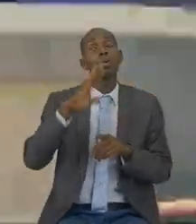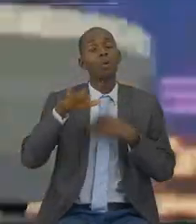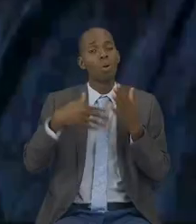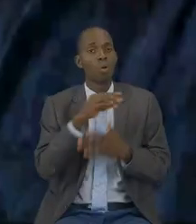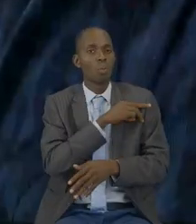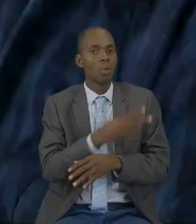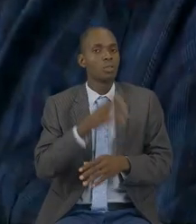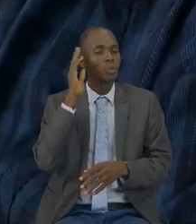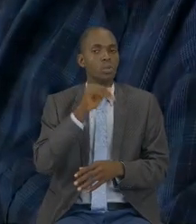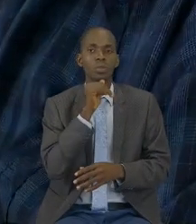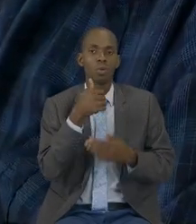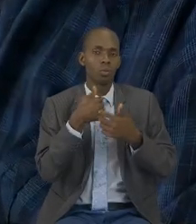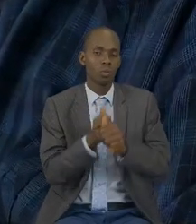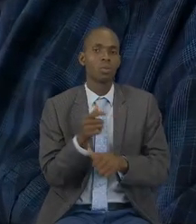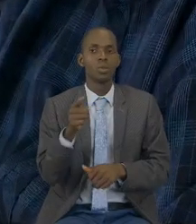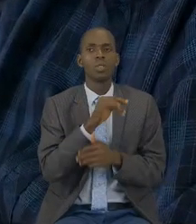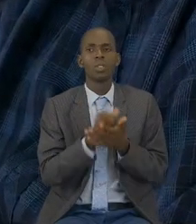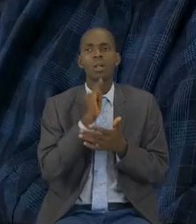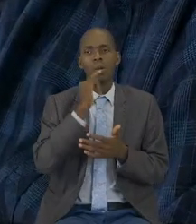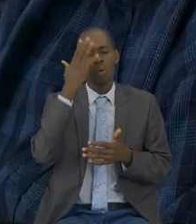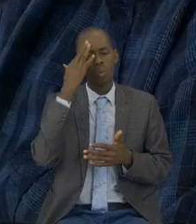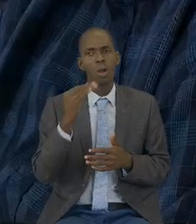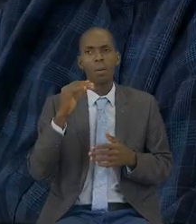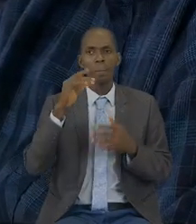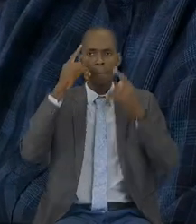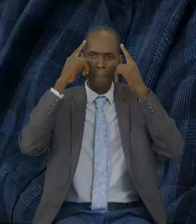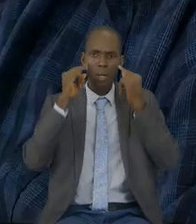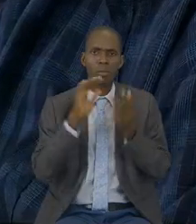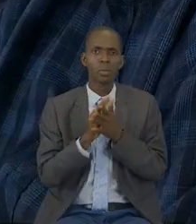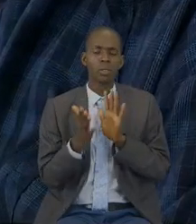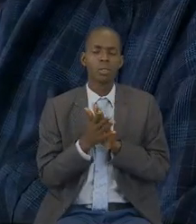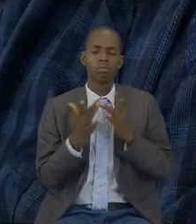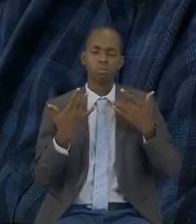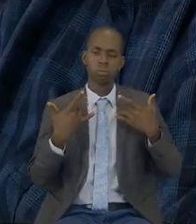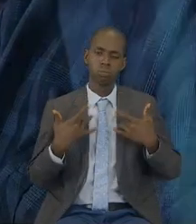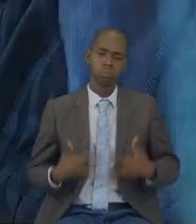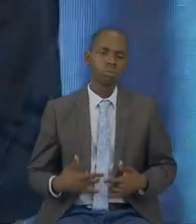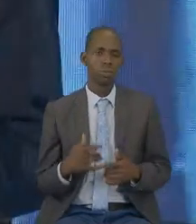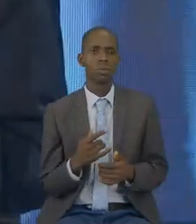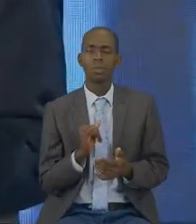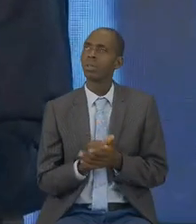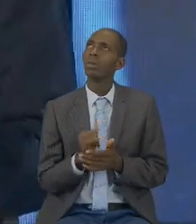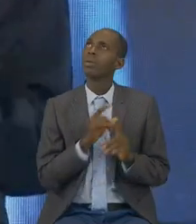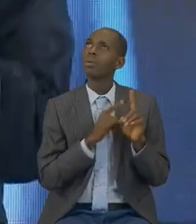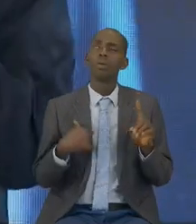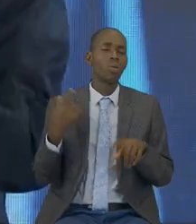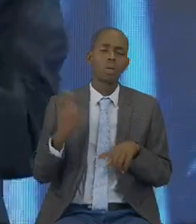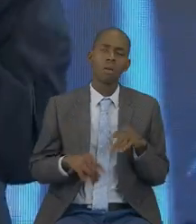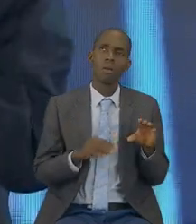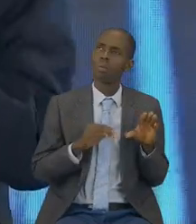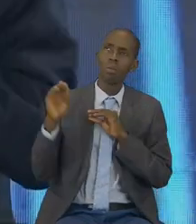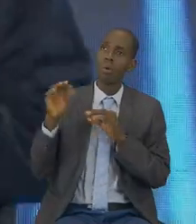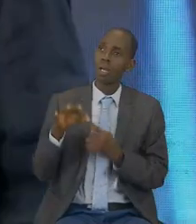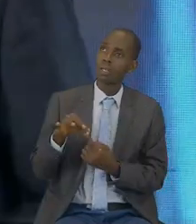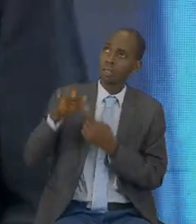Moses became disappointed, and he said, we cannot go on, we cannot move on, except